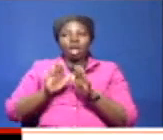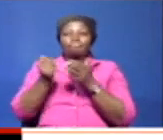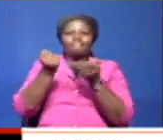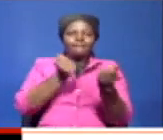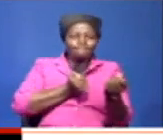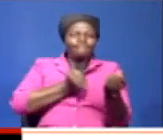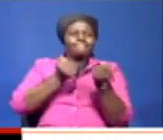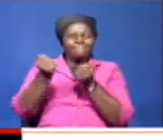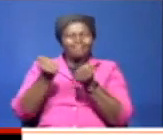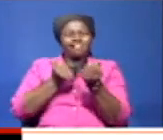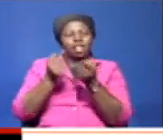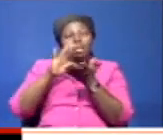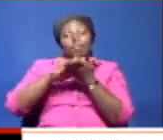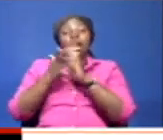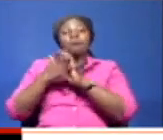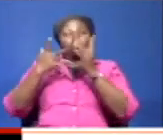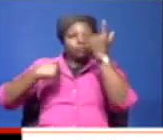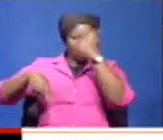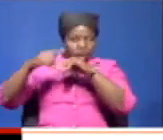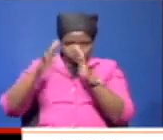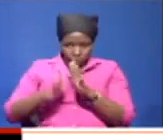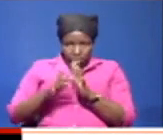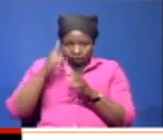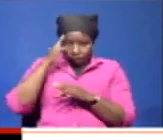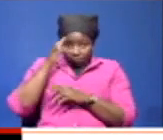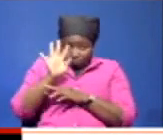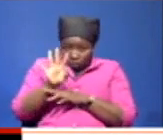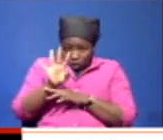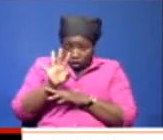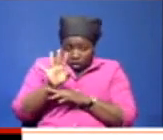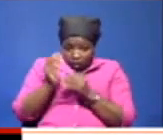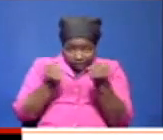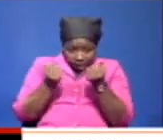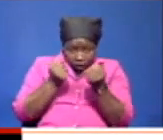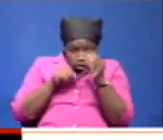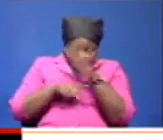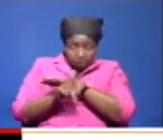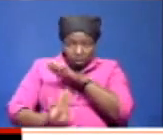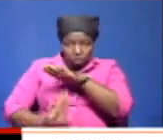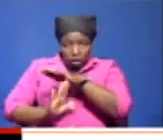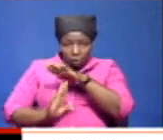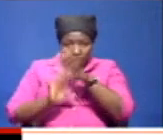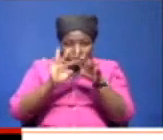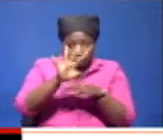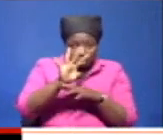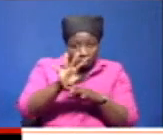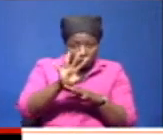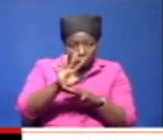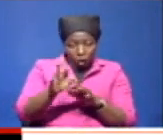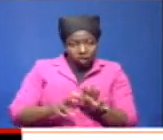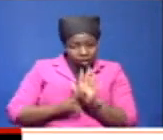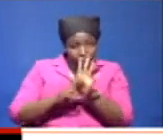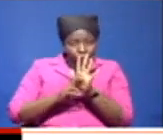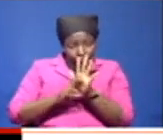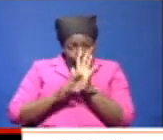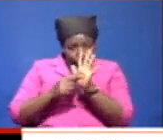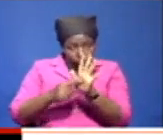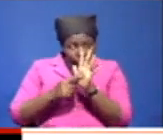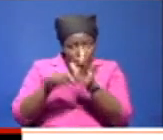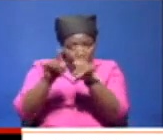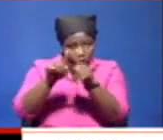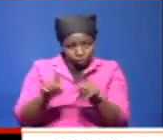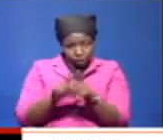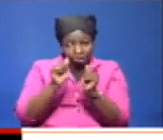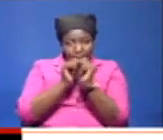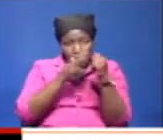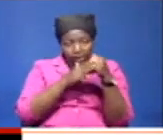They emerged victorious, 4 cars in the top 4. Echoes of 1993. It was won by Kankunen. We